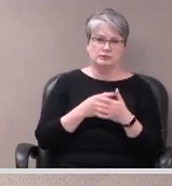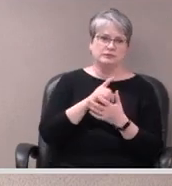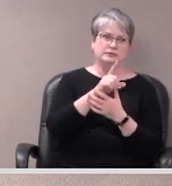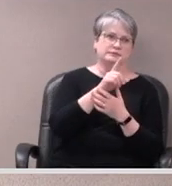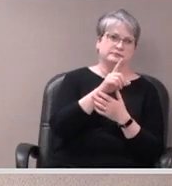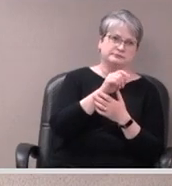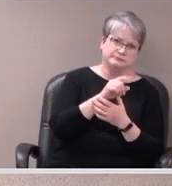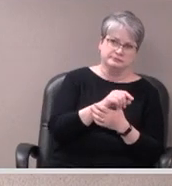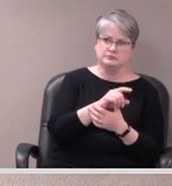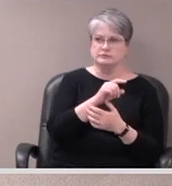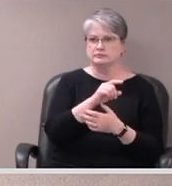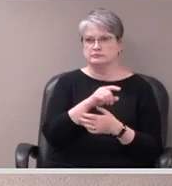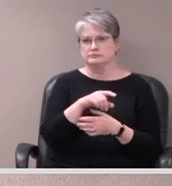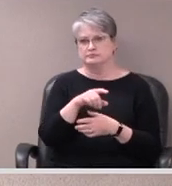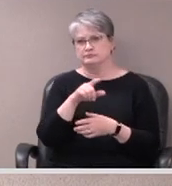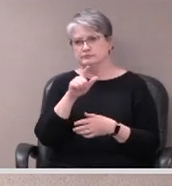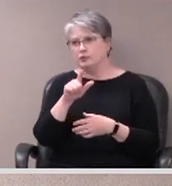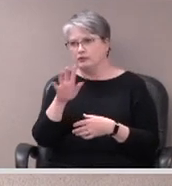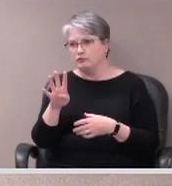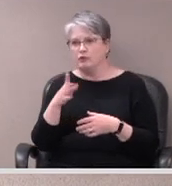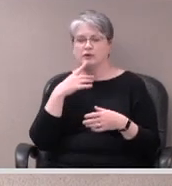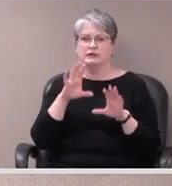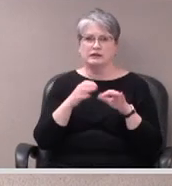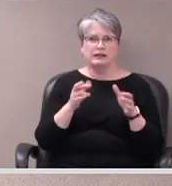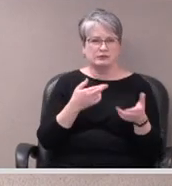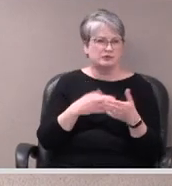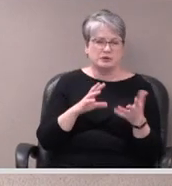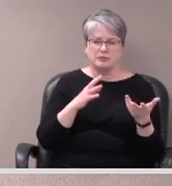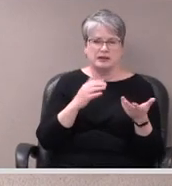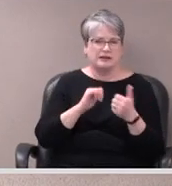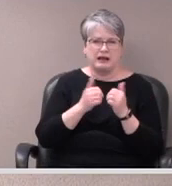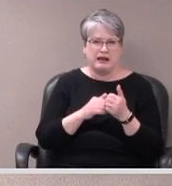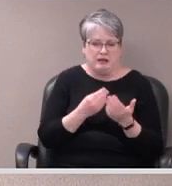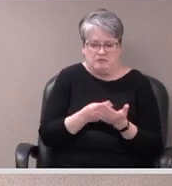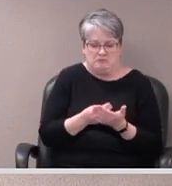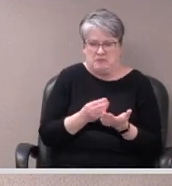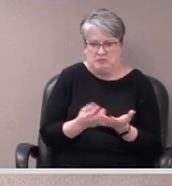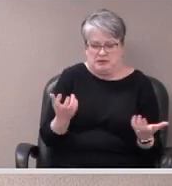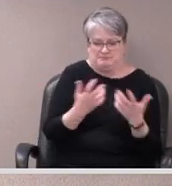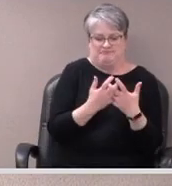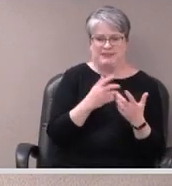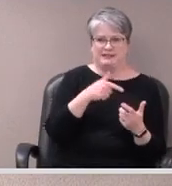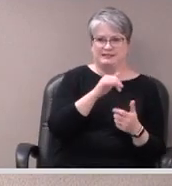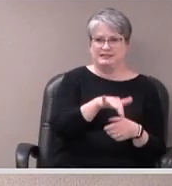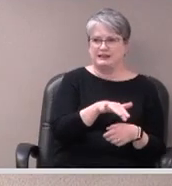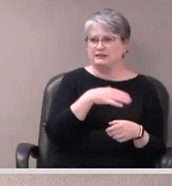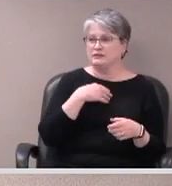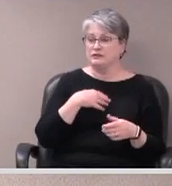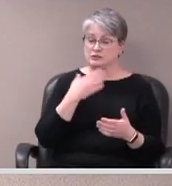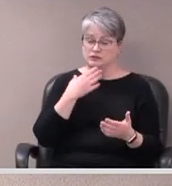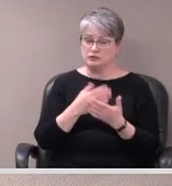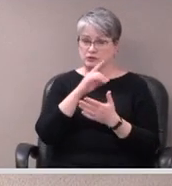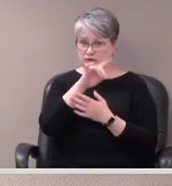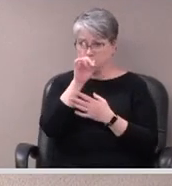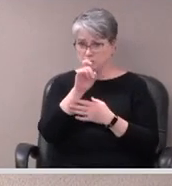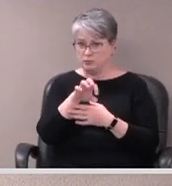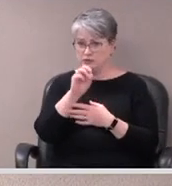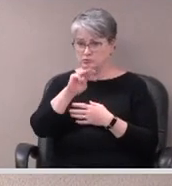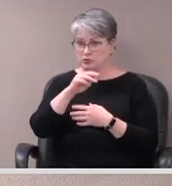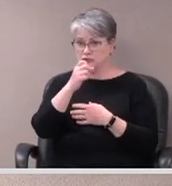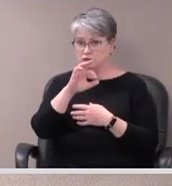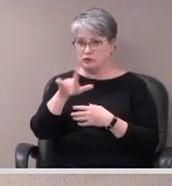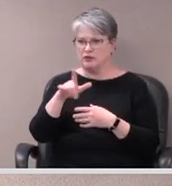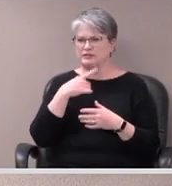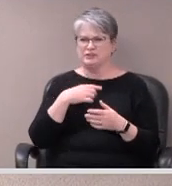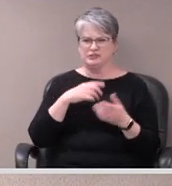or 24 in the classroom, and how do we fund that? And a good question from Board Member Marshall, as you change leadership,